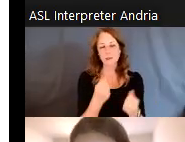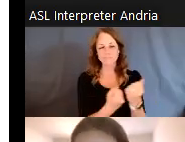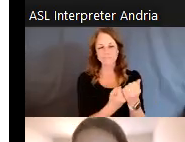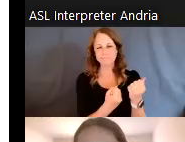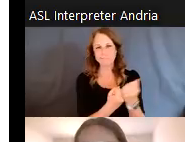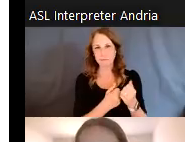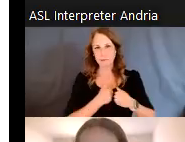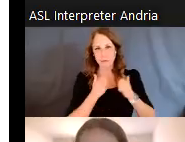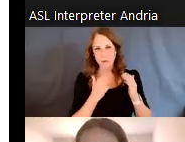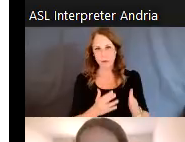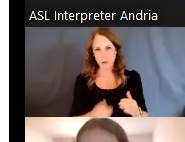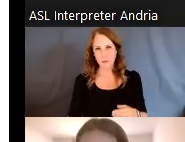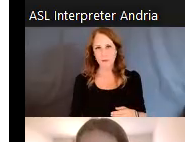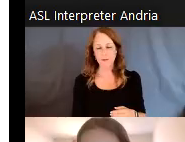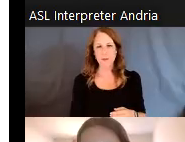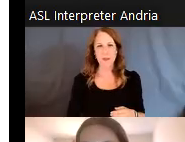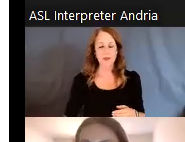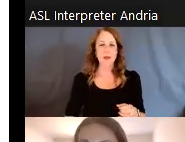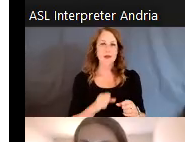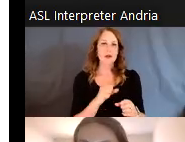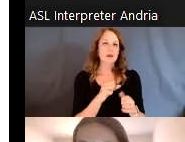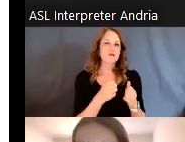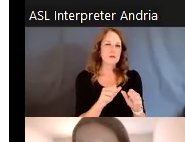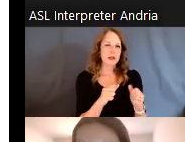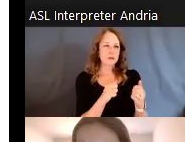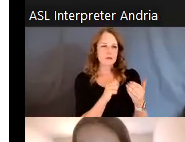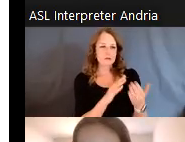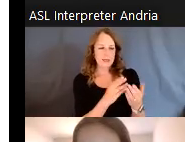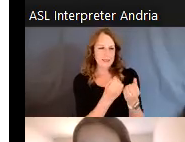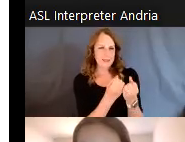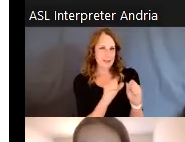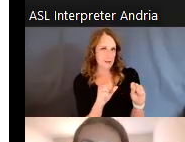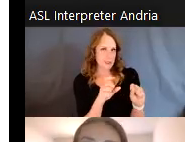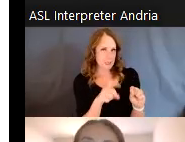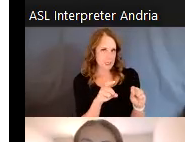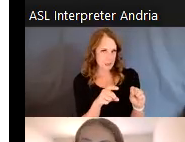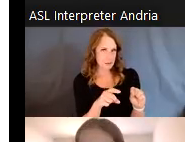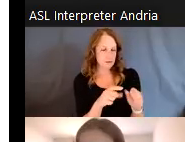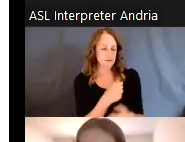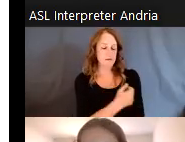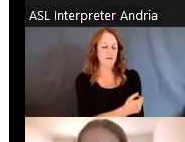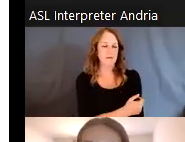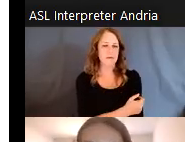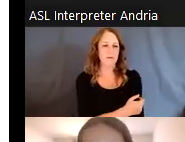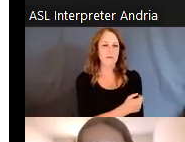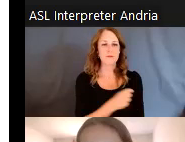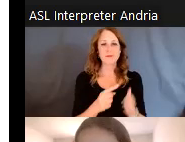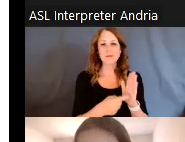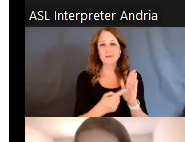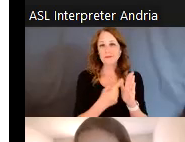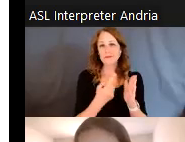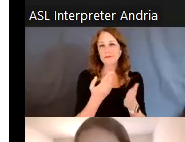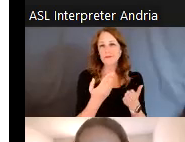survivor and work on addressing some of those safety needs. So sometimes it can be helpful to